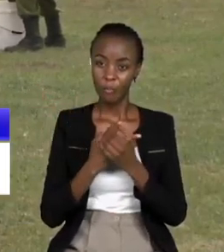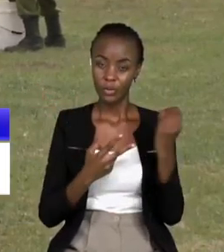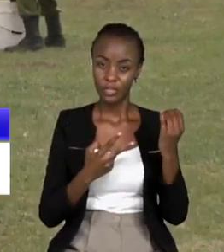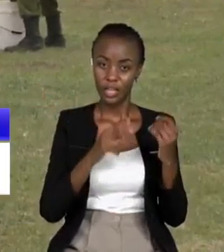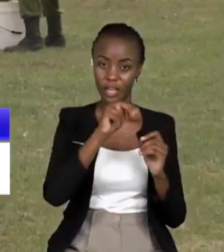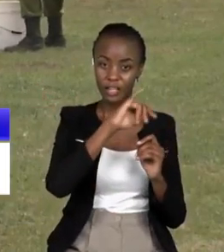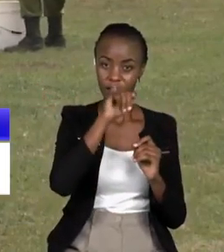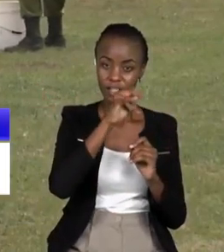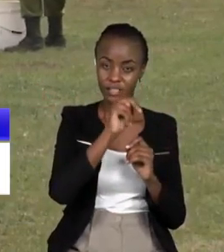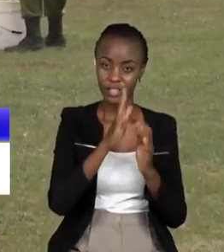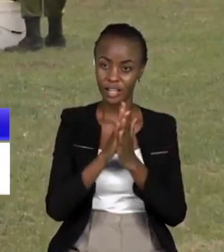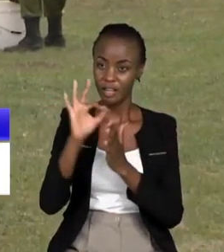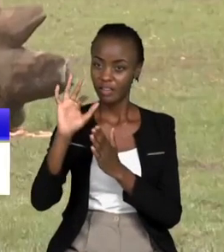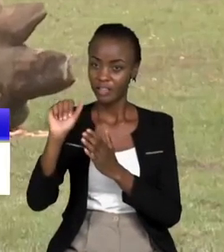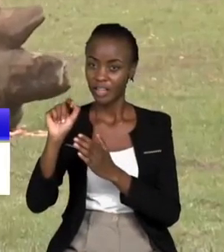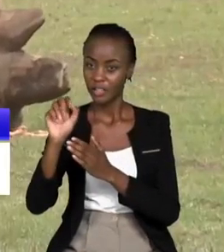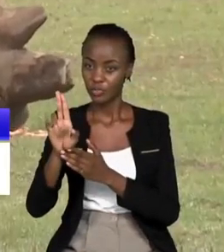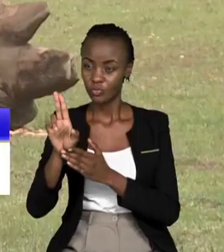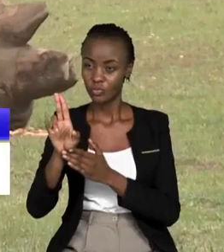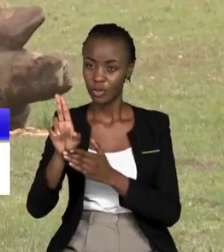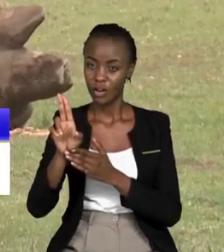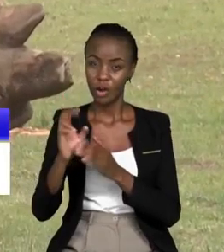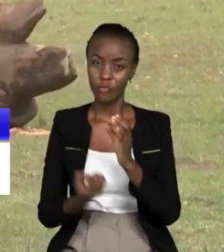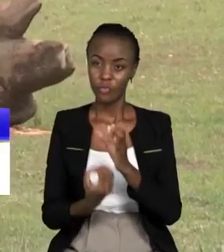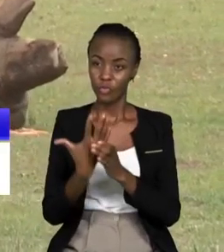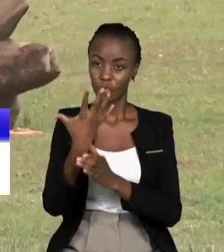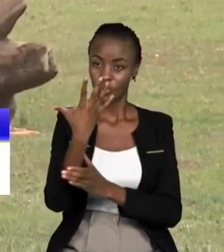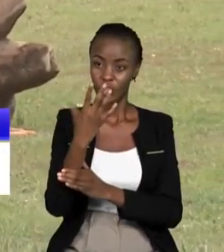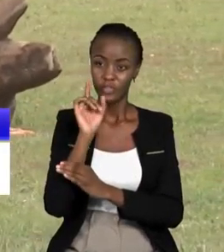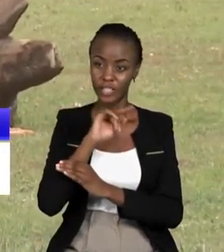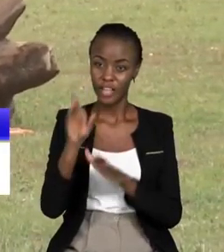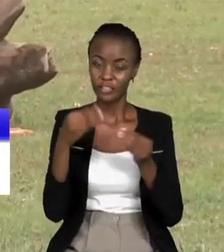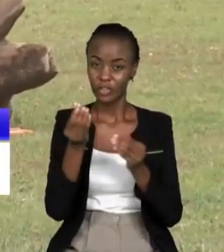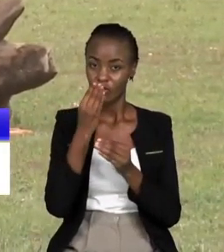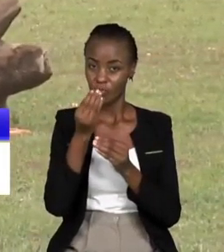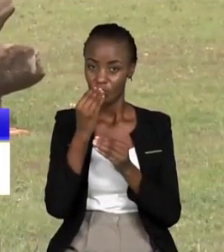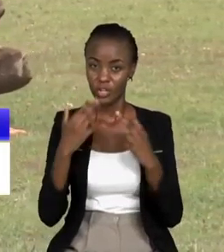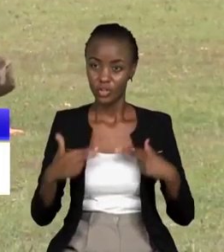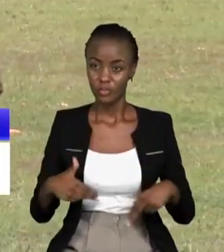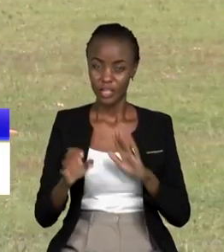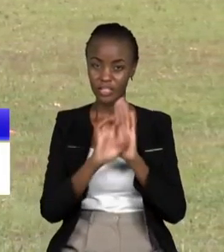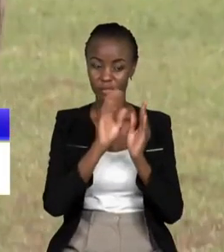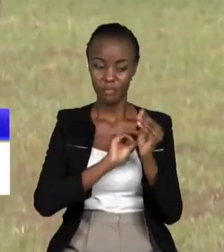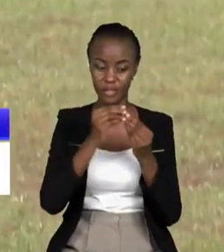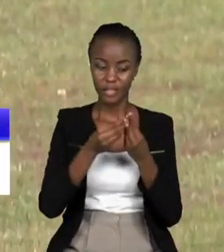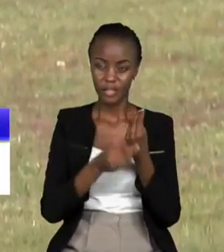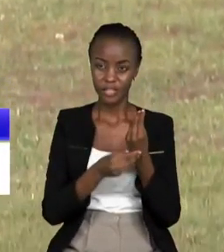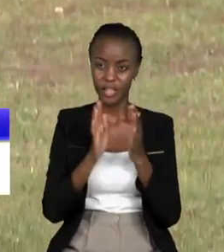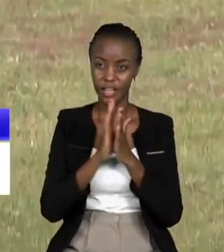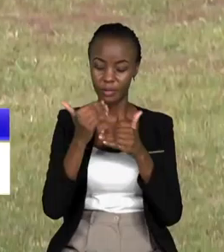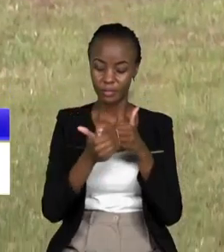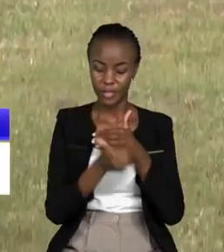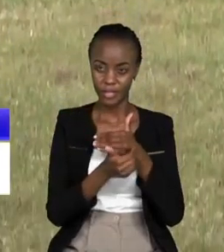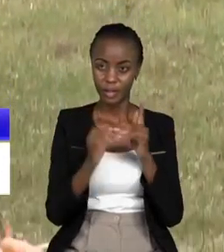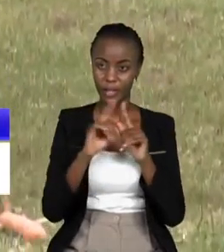were raised at a zoo in Czech Republic, where they were fed human food such as bananas and bread. In